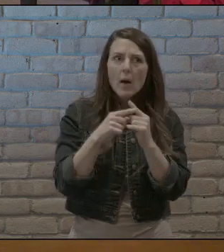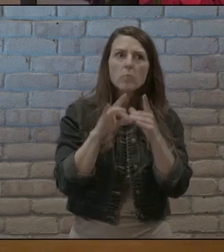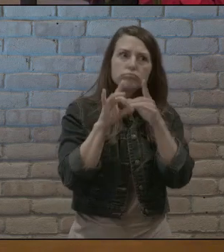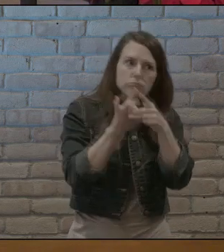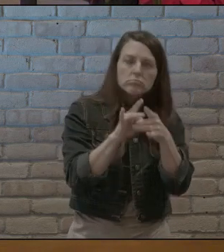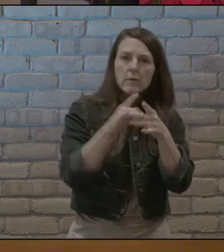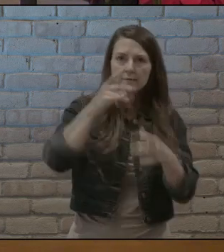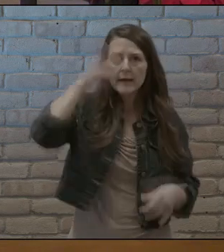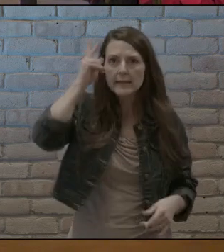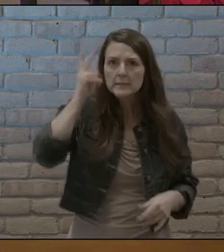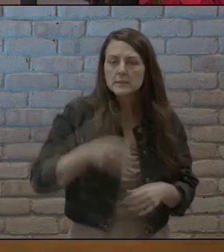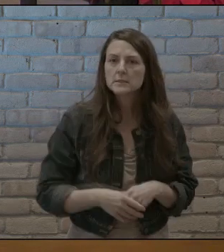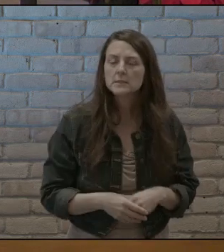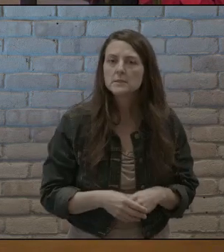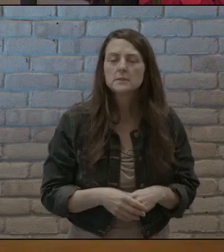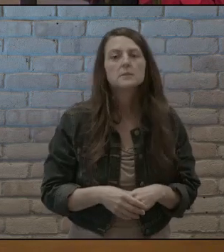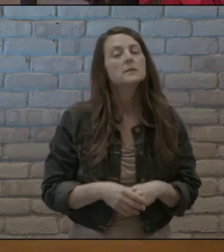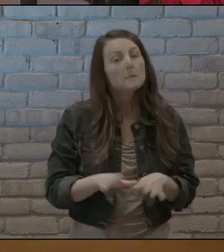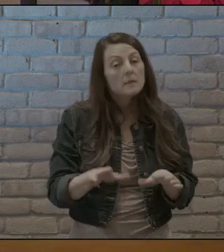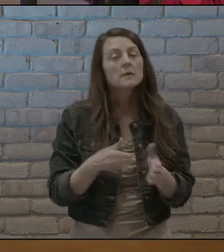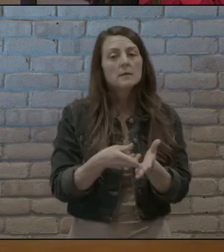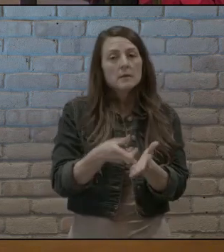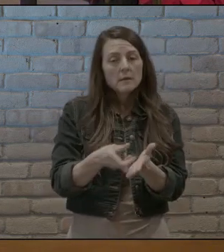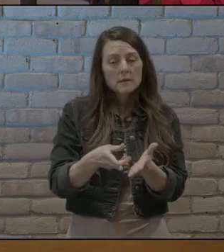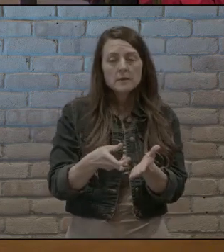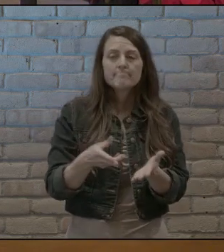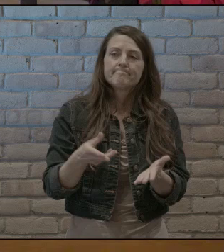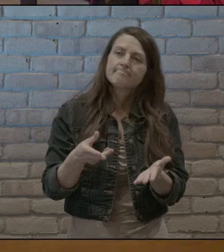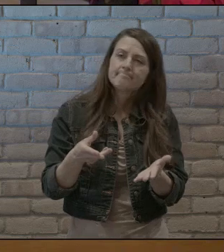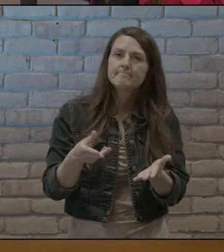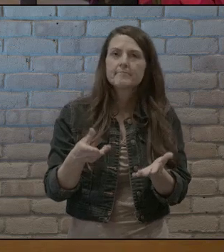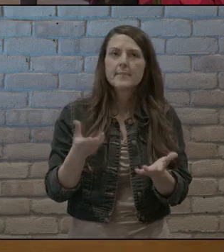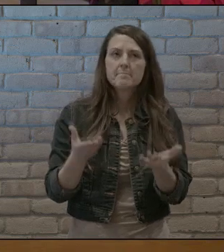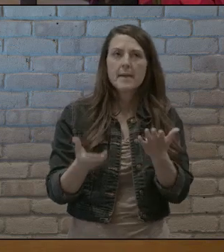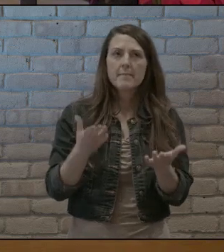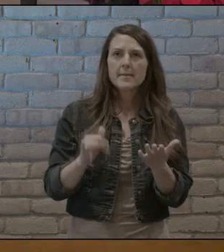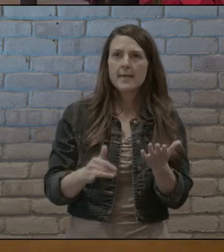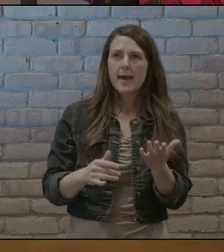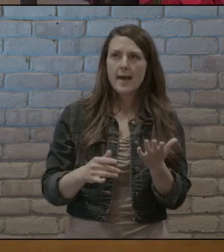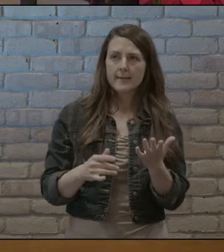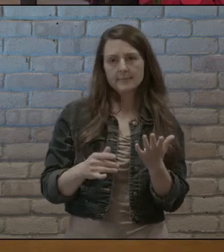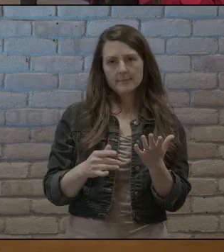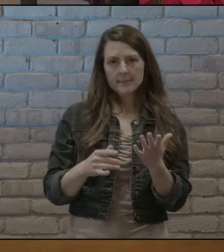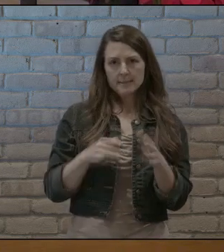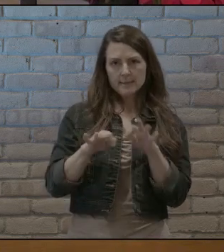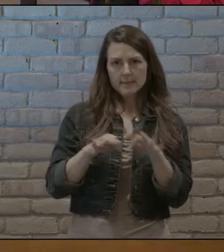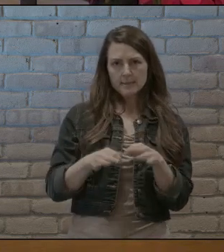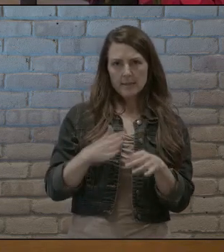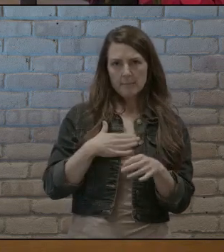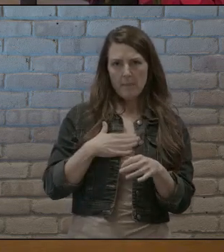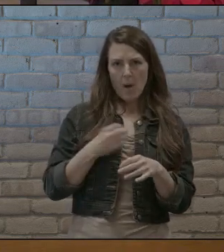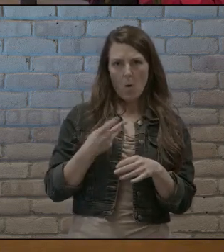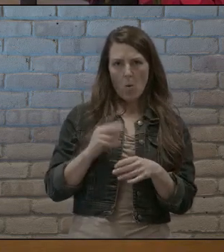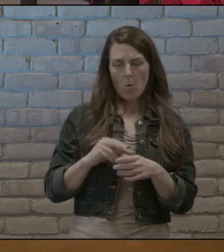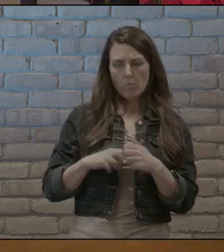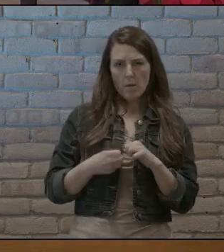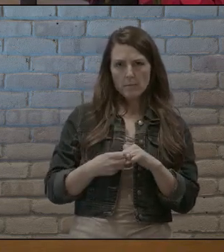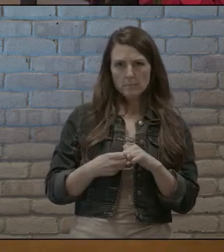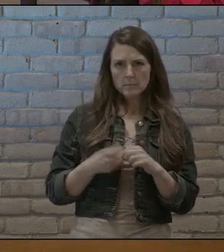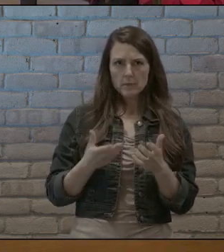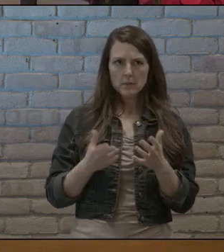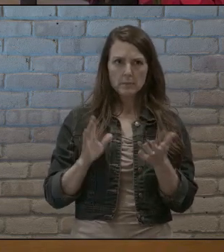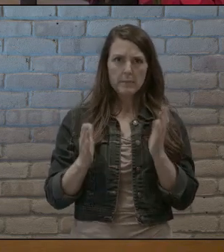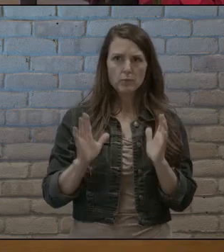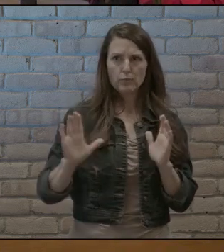Vikings. Now, to be truthful, that probably says more about me and my own issues than it says about the person who's